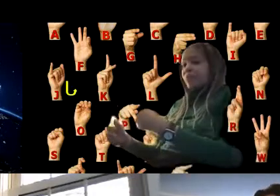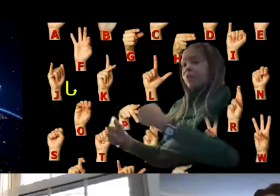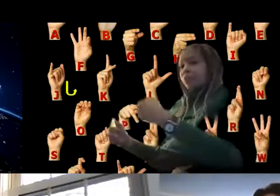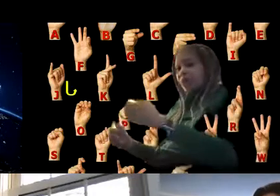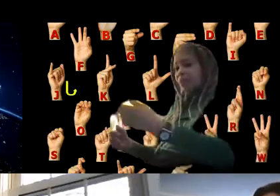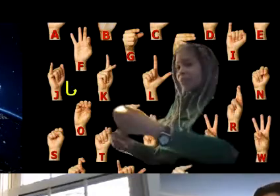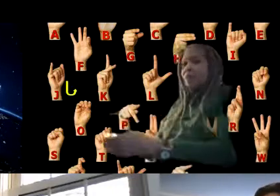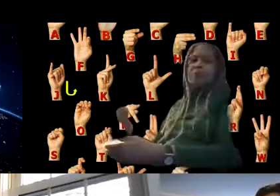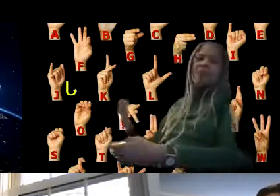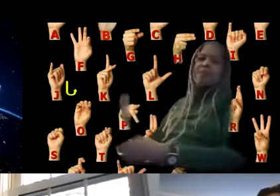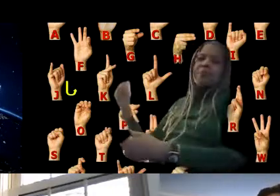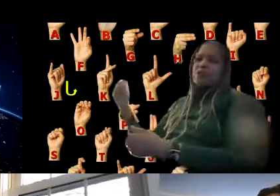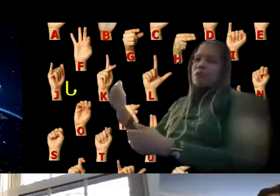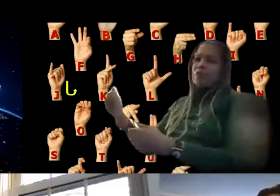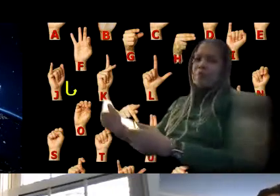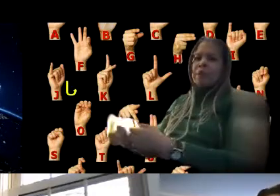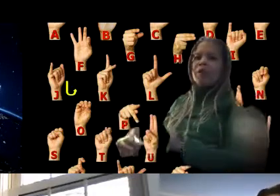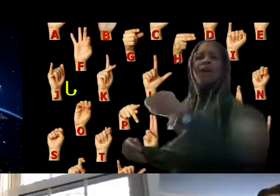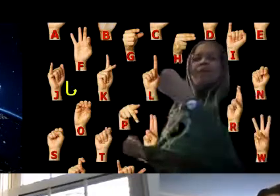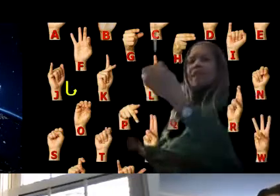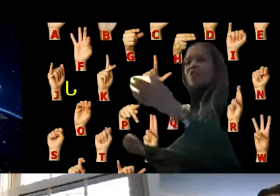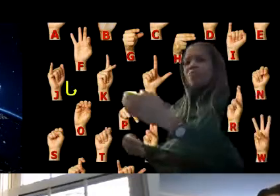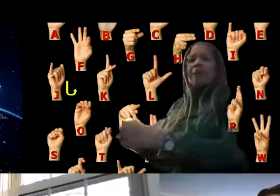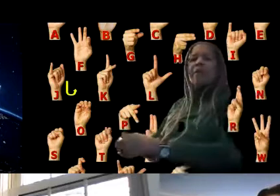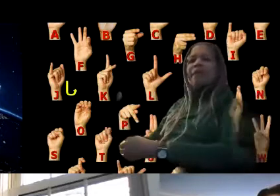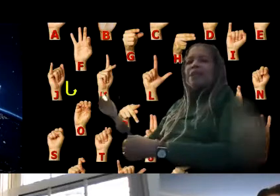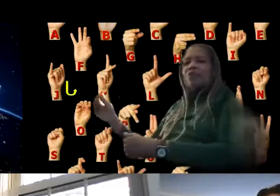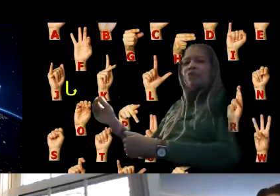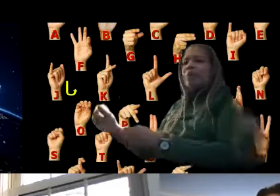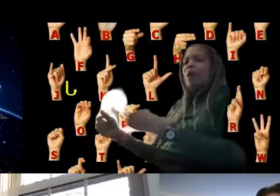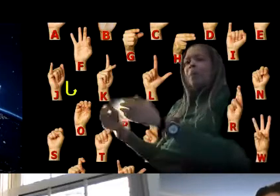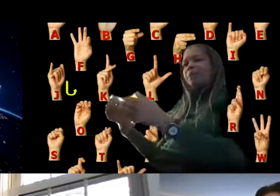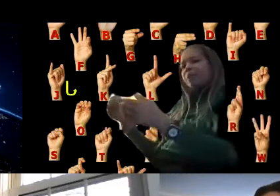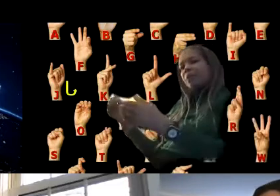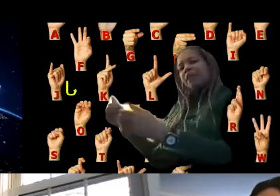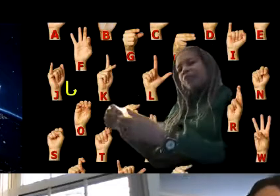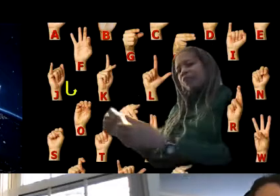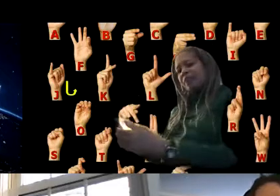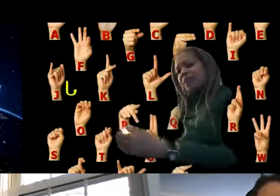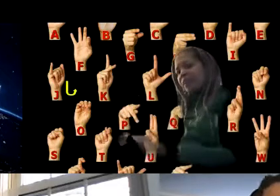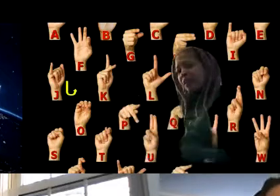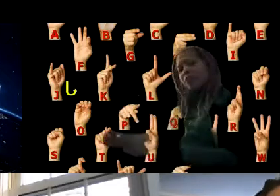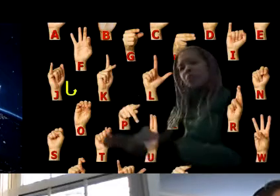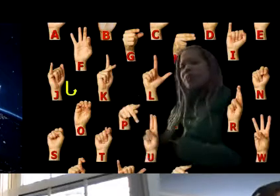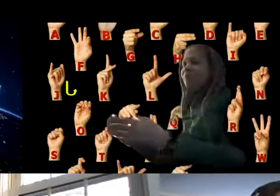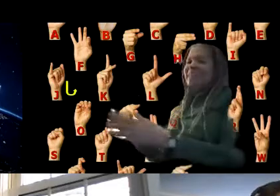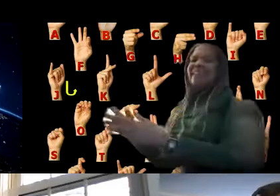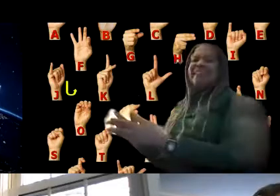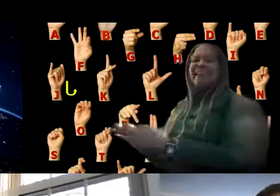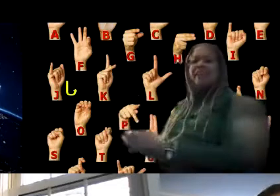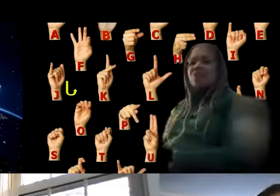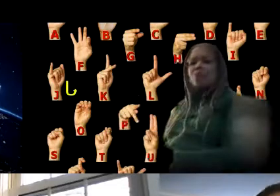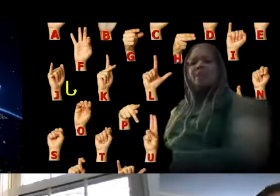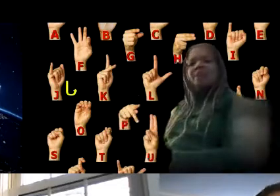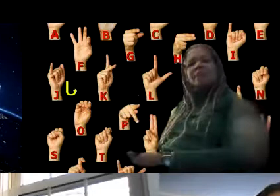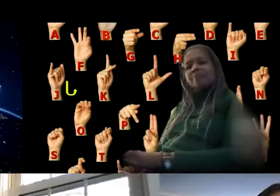hiring someone that's white, we're comfortable hiring somebody that's a white female, an Asian male, an Asian female. But then when we get further down that color spectrum,